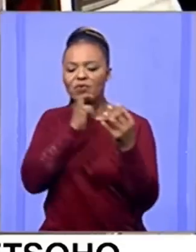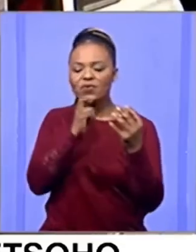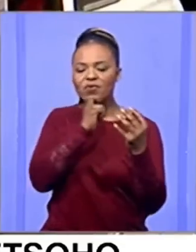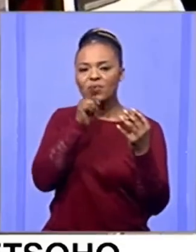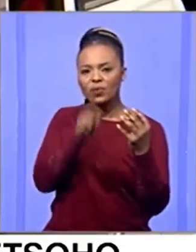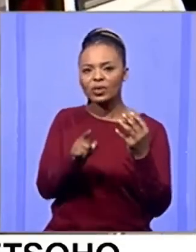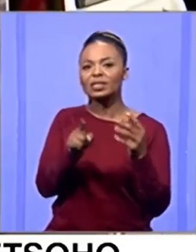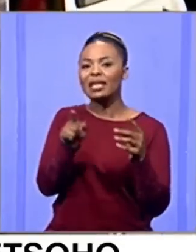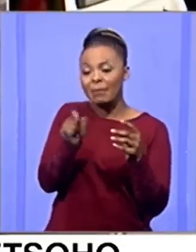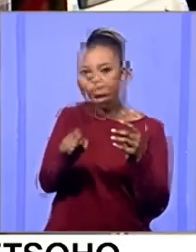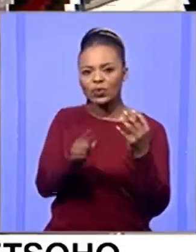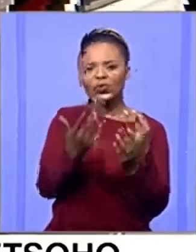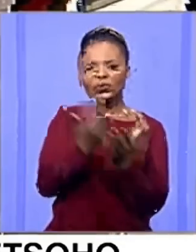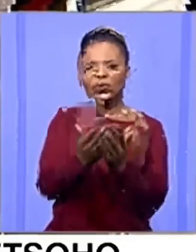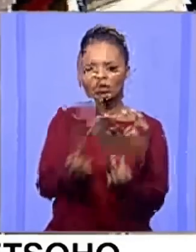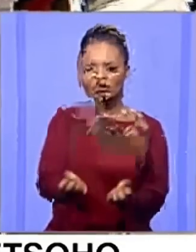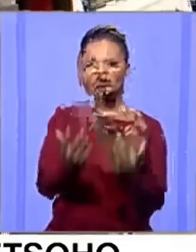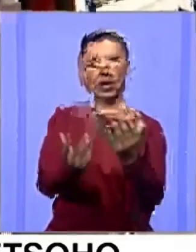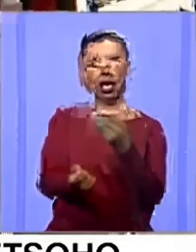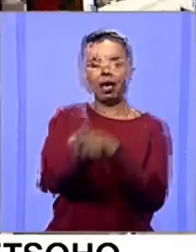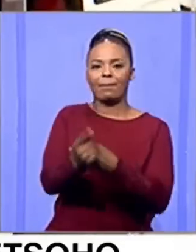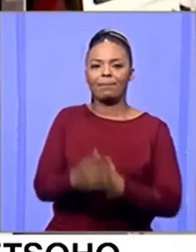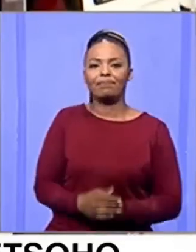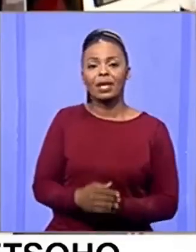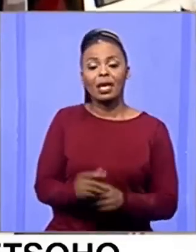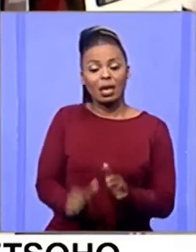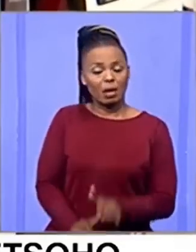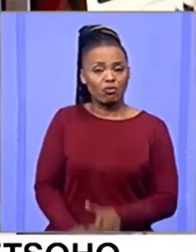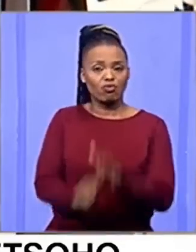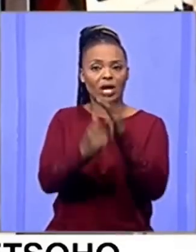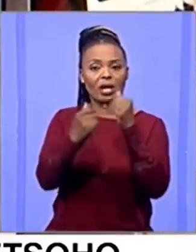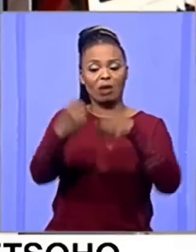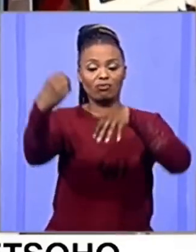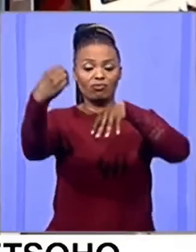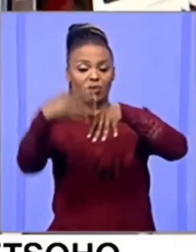jaaka melelo ya naga. Go botlhokwa thata gore di solar